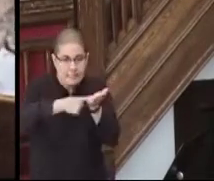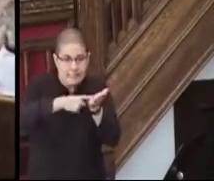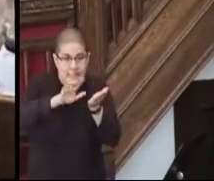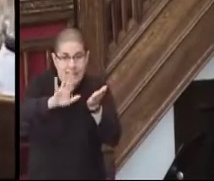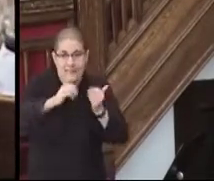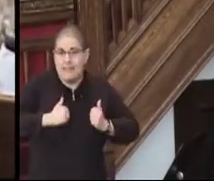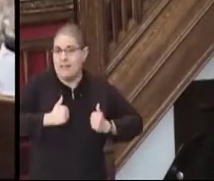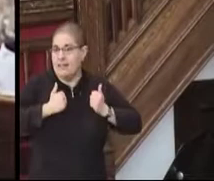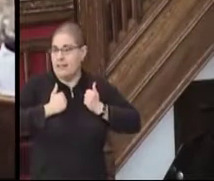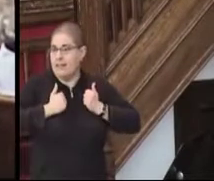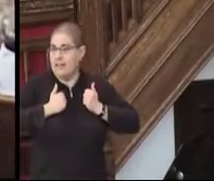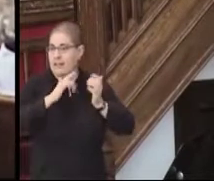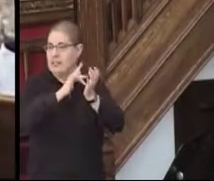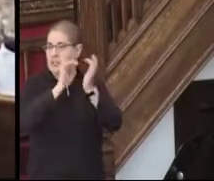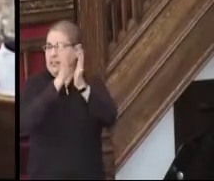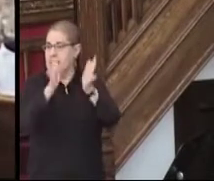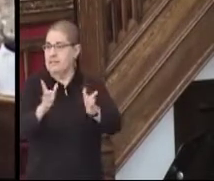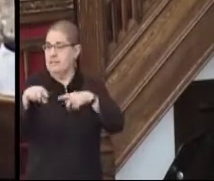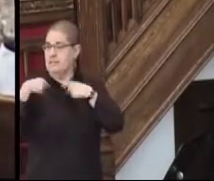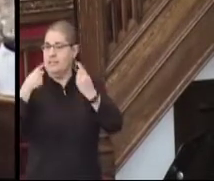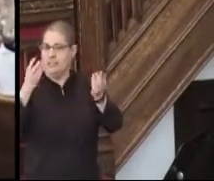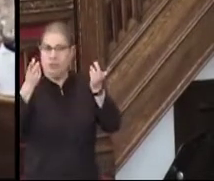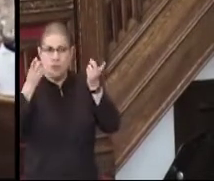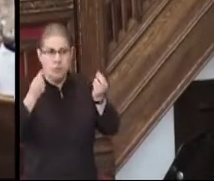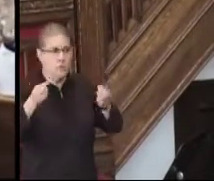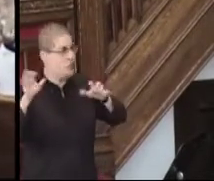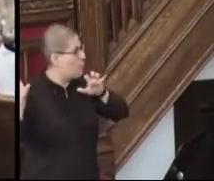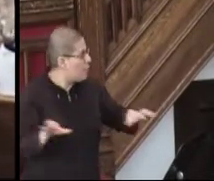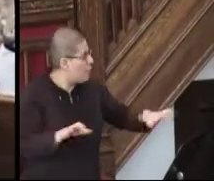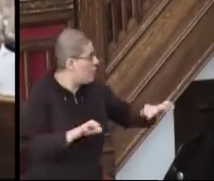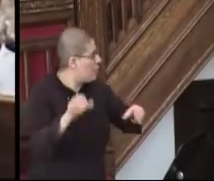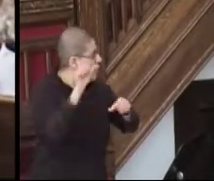life of Jesus, and what he really taught, and what he really did.